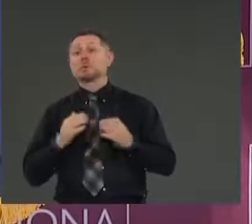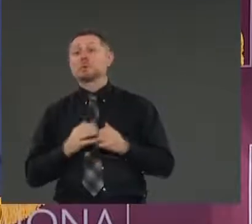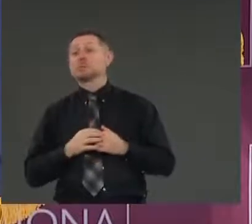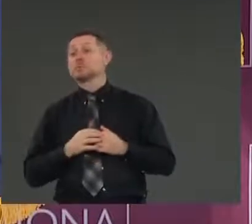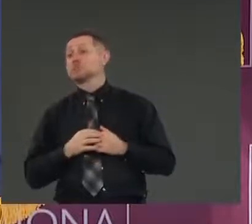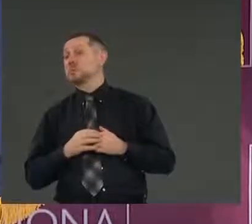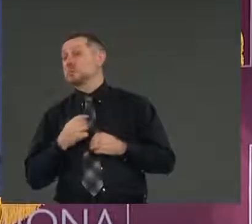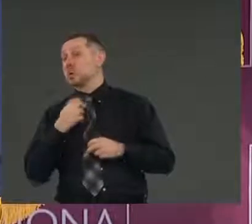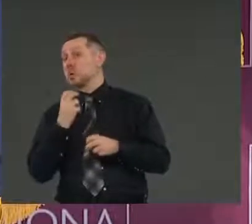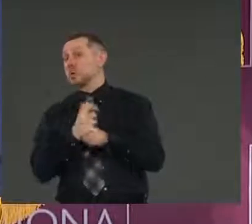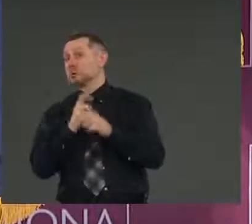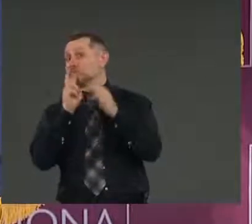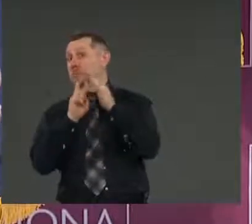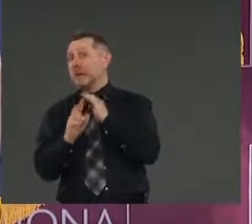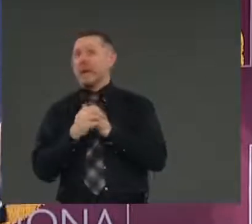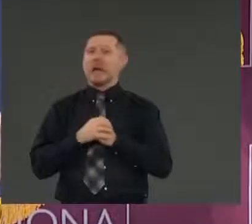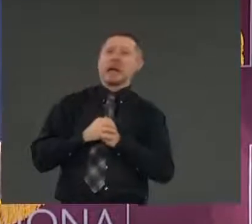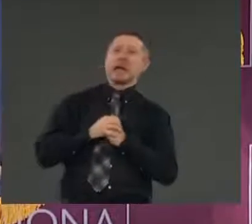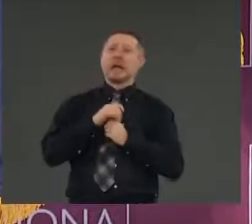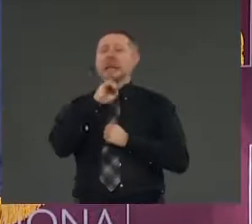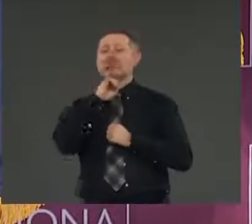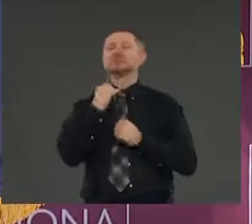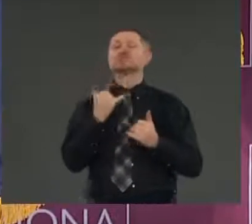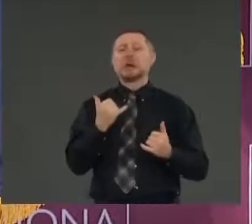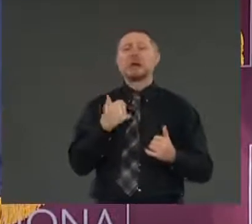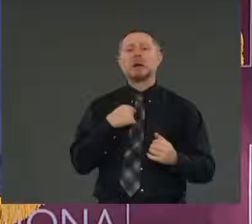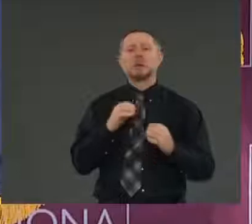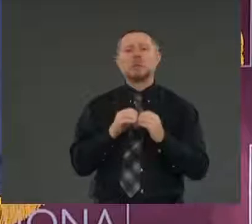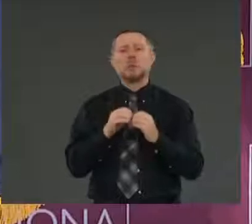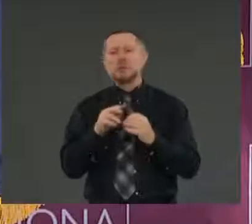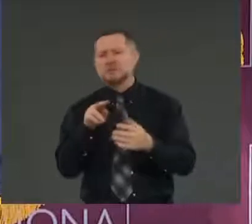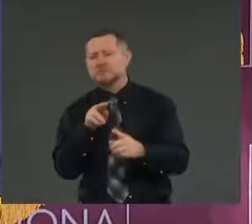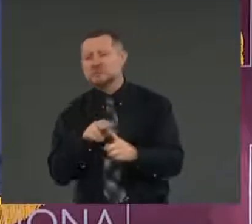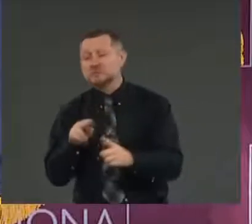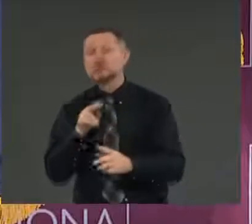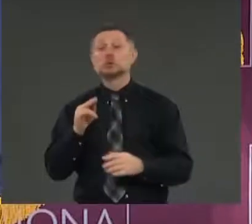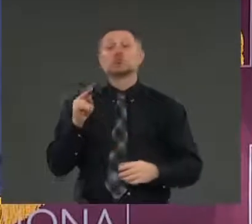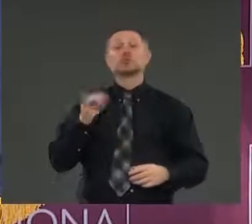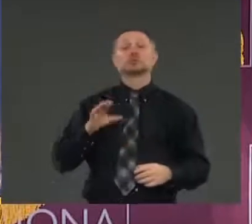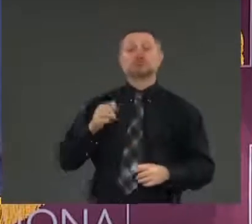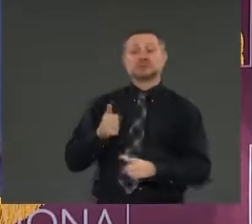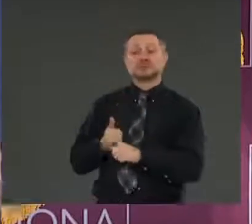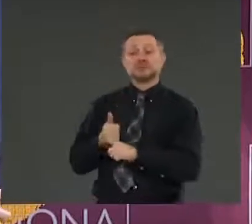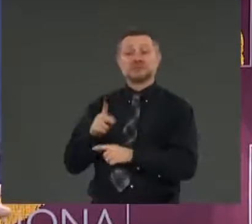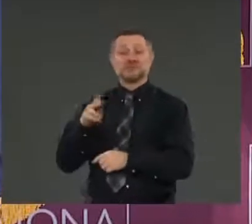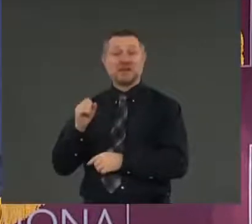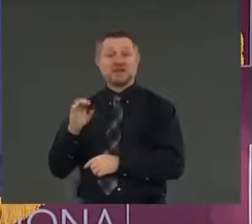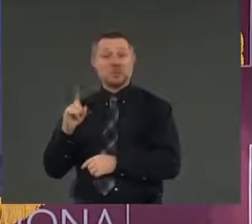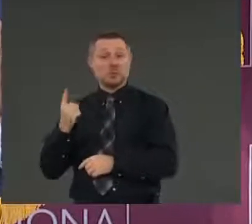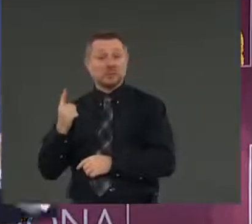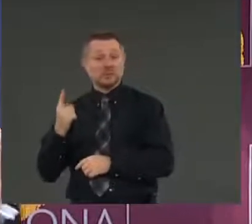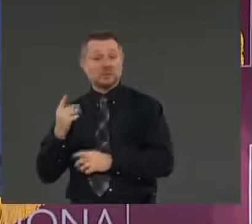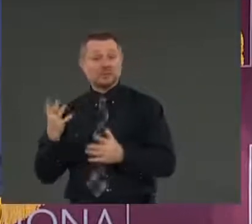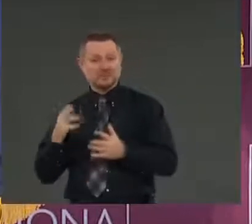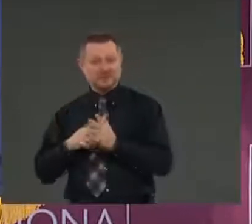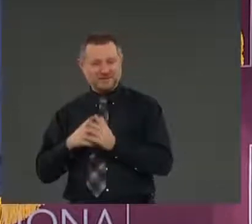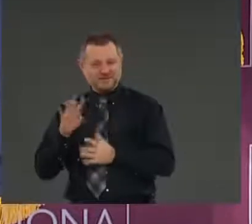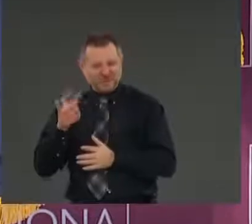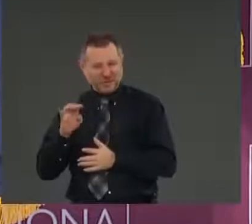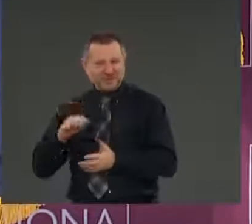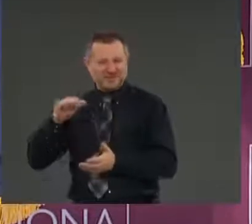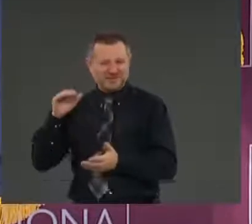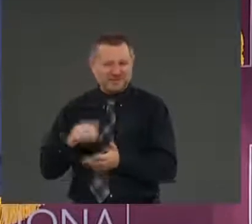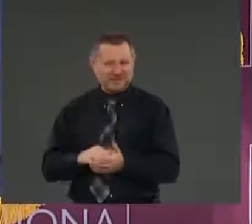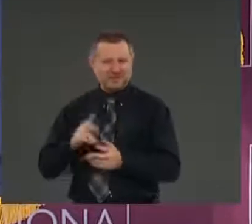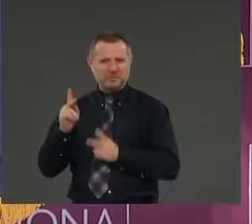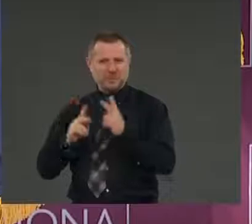attractions. And this is only 400,000 people. And we'll learn and we'll adjust.